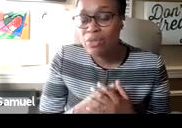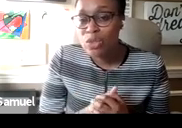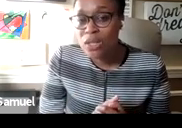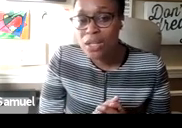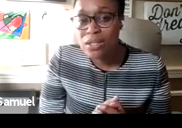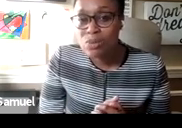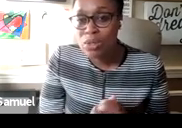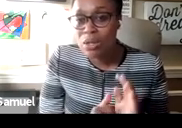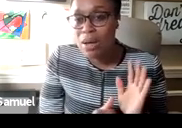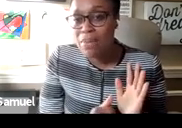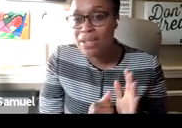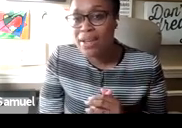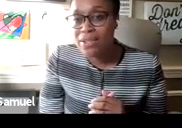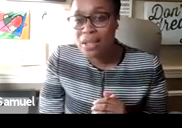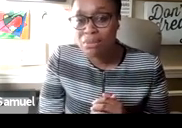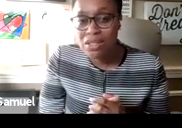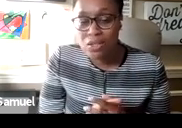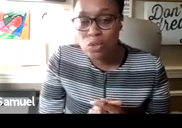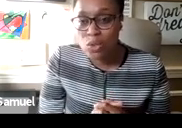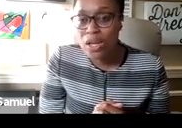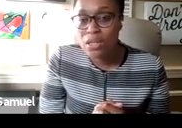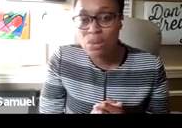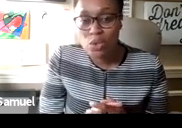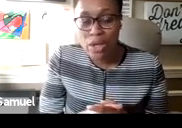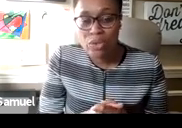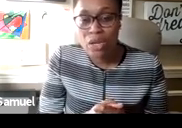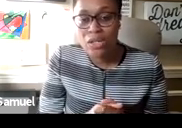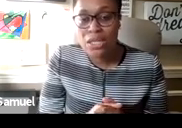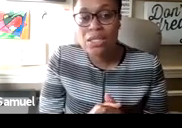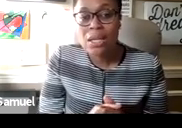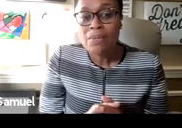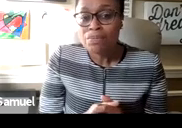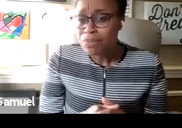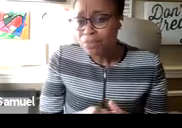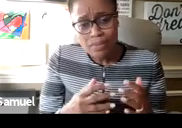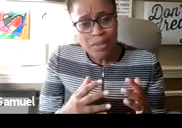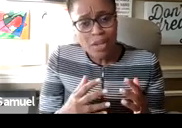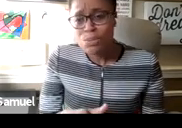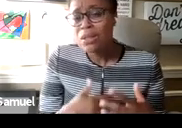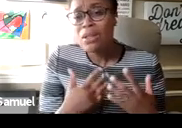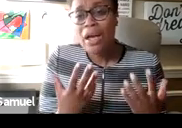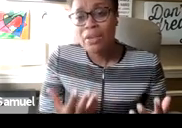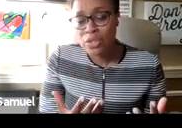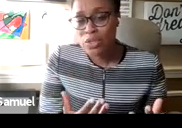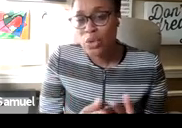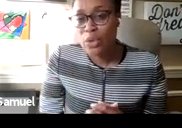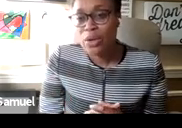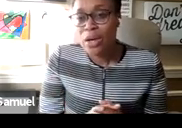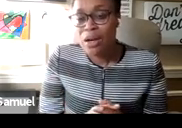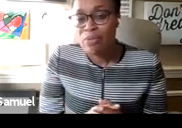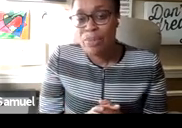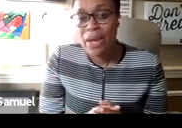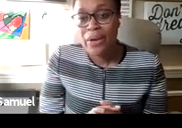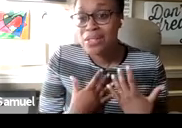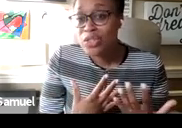As a parent of 2 kids with my youngest son, my 6-year-old has special health care needs, there's been a lot of